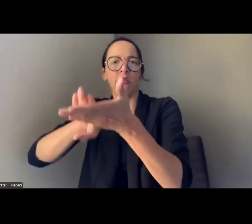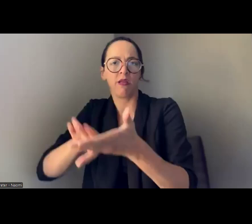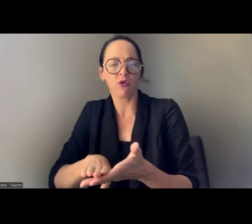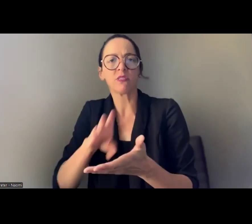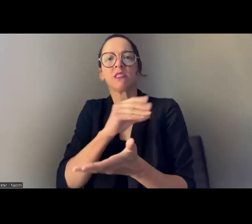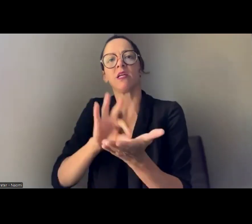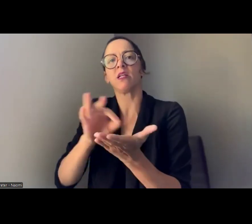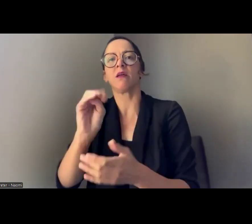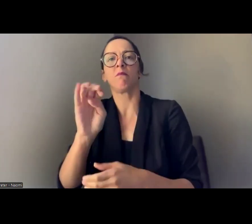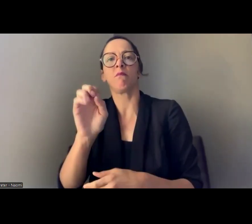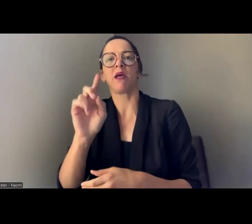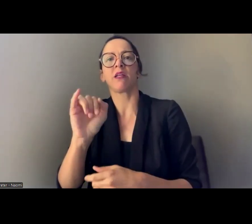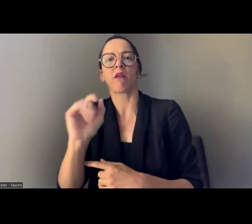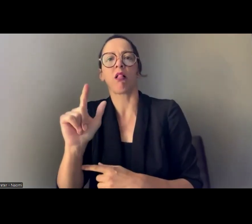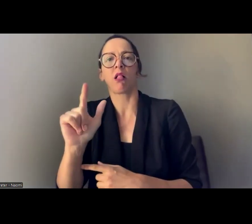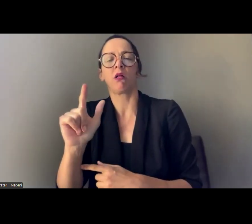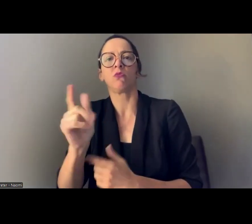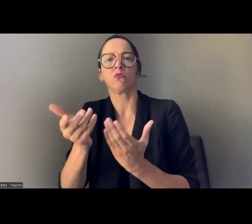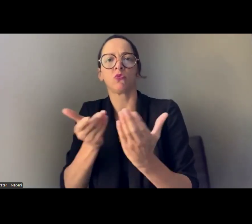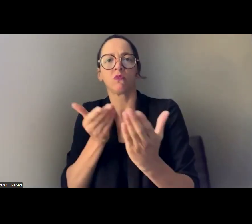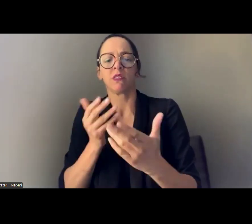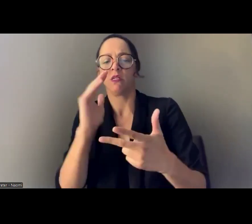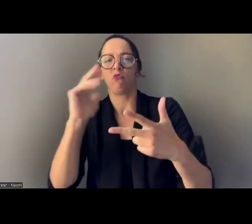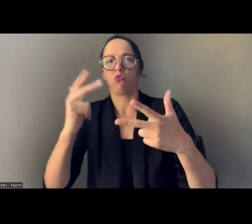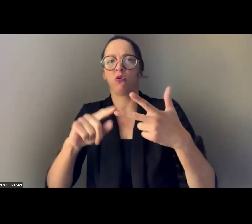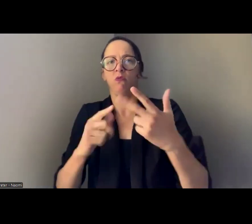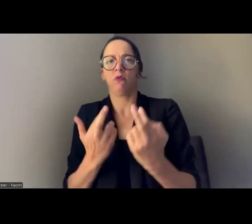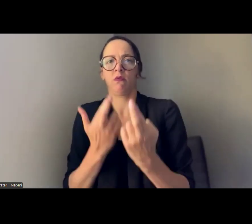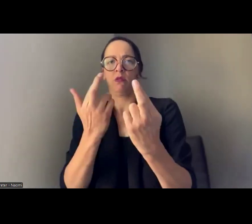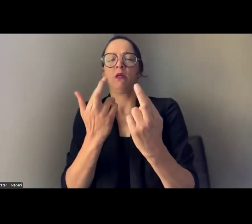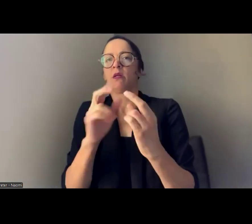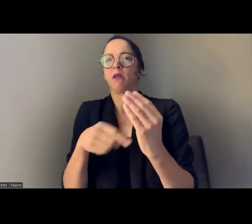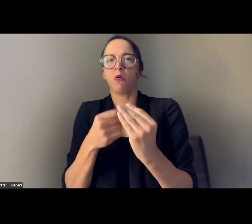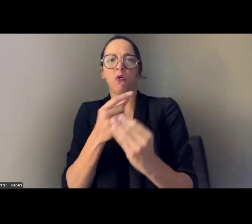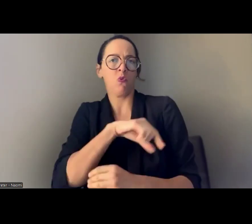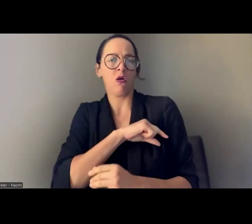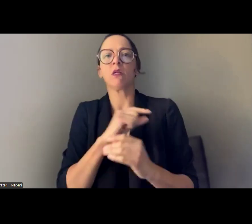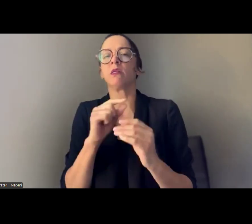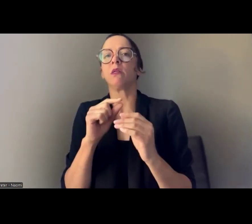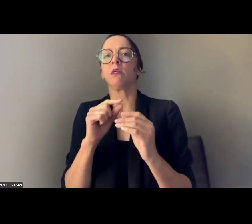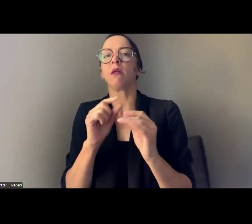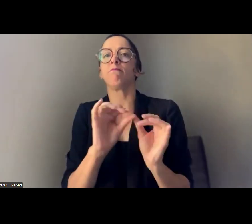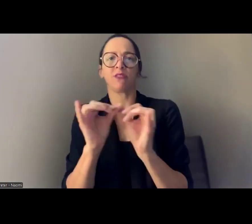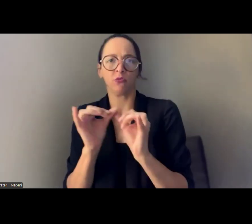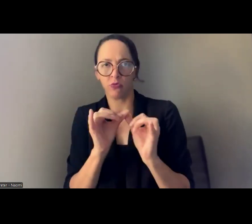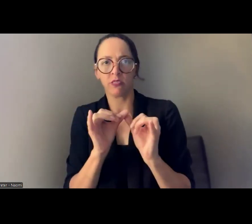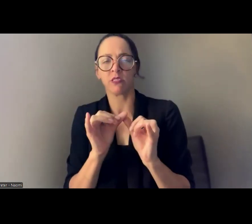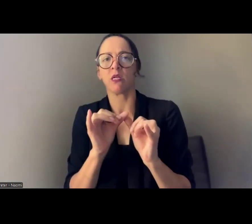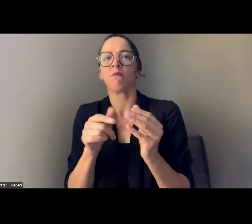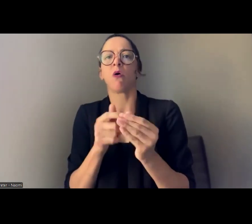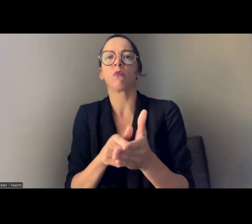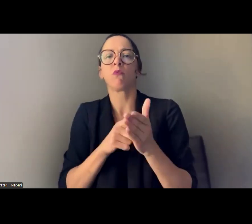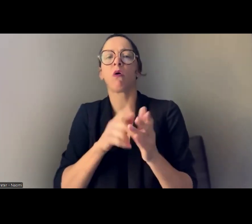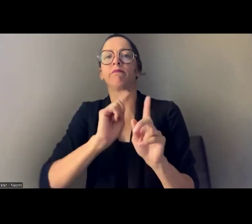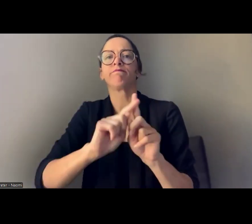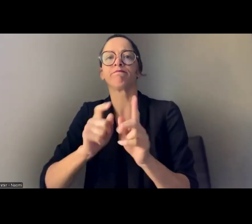recommendation around quality metrics will require implementing the Medicaid access rule quality metrics requirements, standardizing those